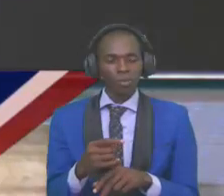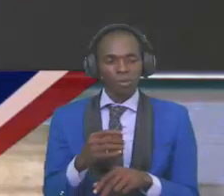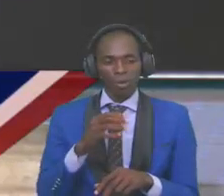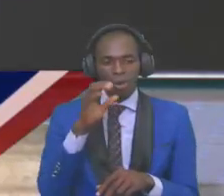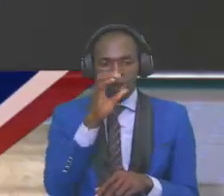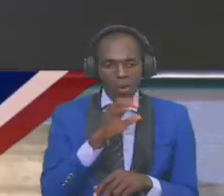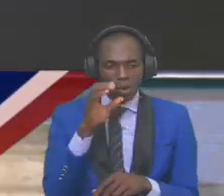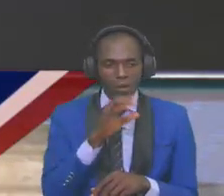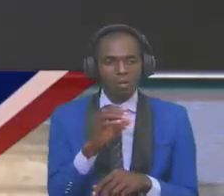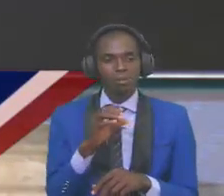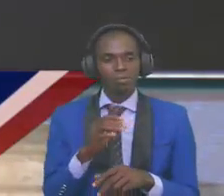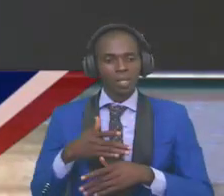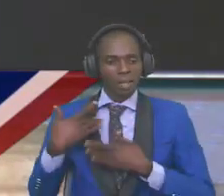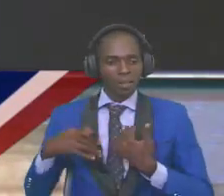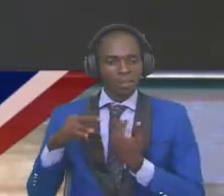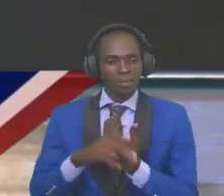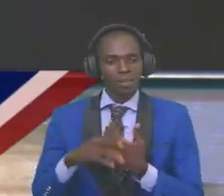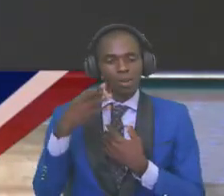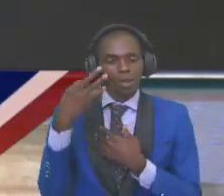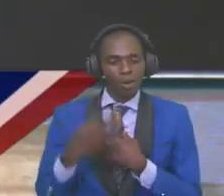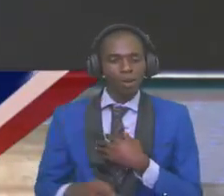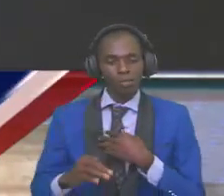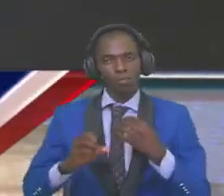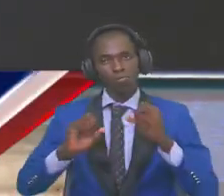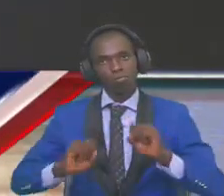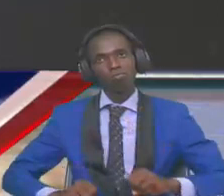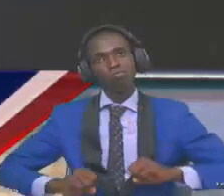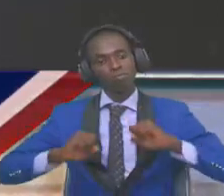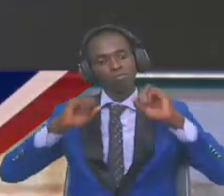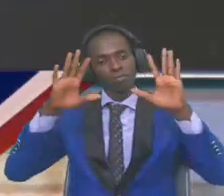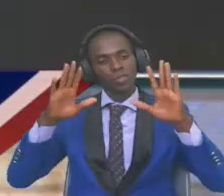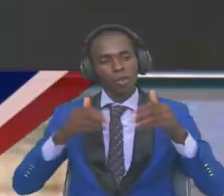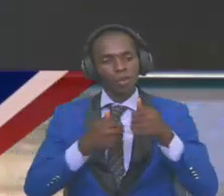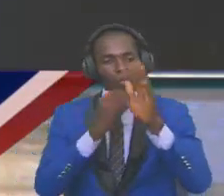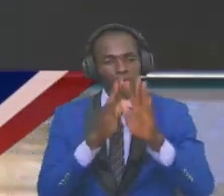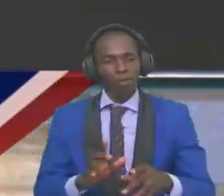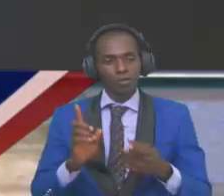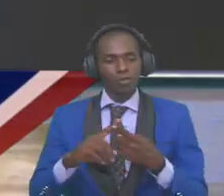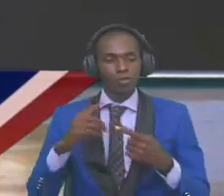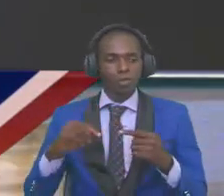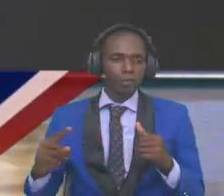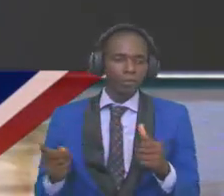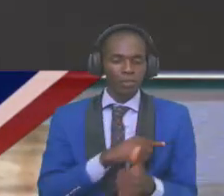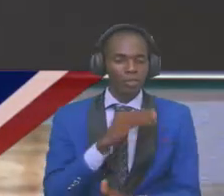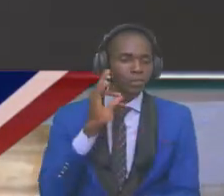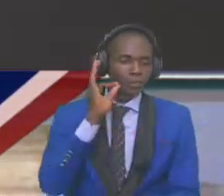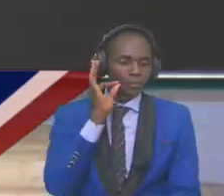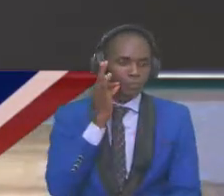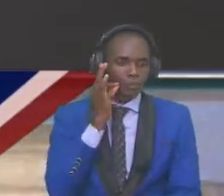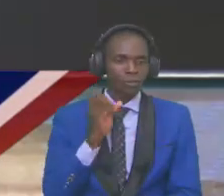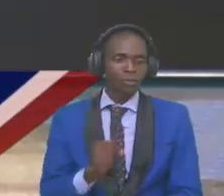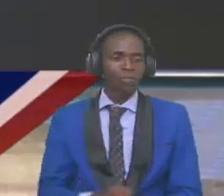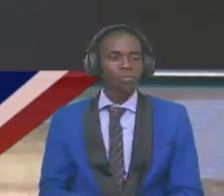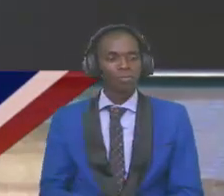warm-heartedness of submissive followers to the first fruits. You know, it's wonderful